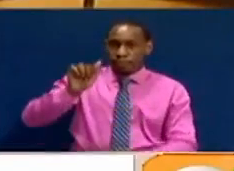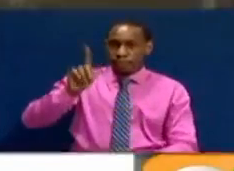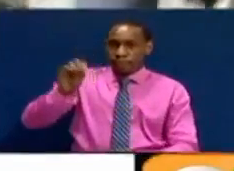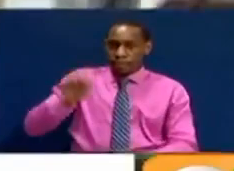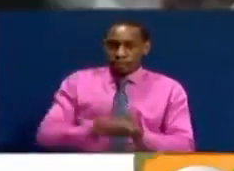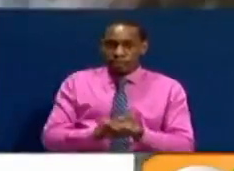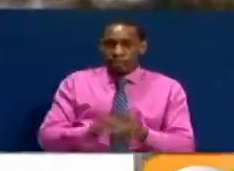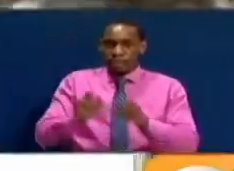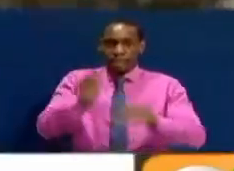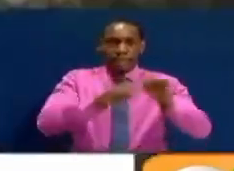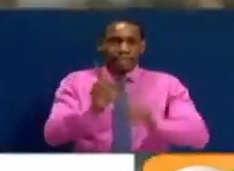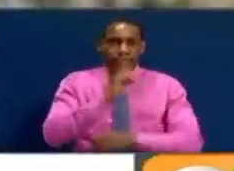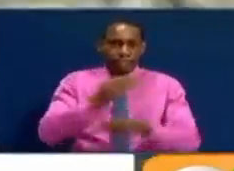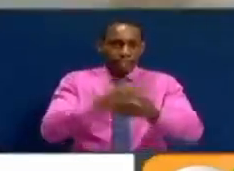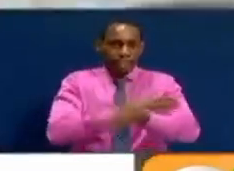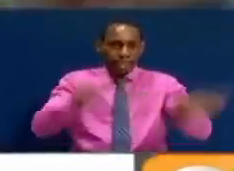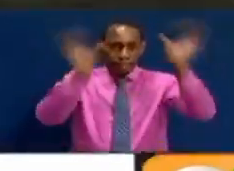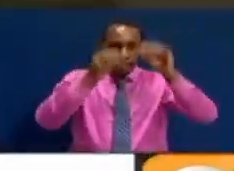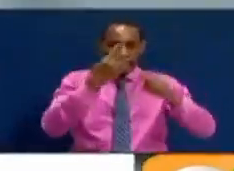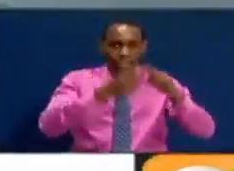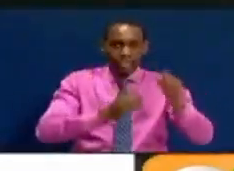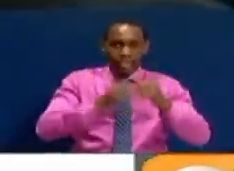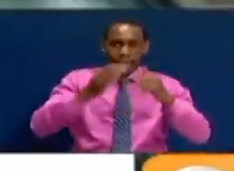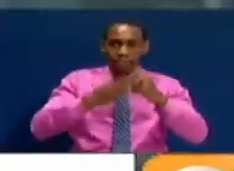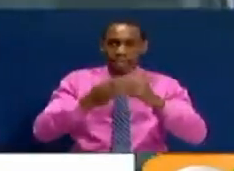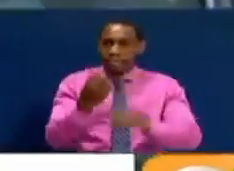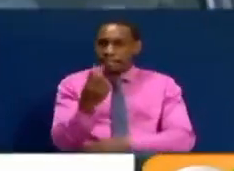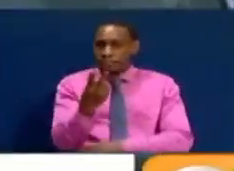Rawlings was elected Ghana's president in the year 1992 and